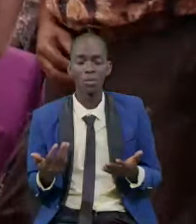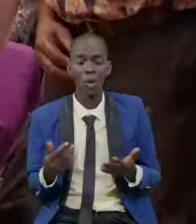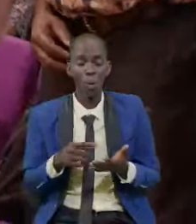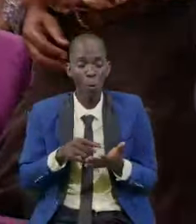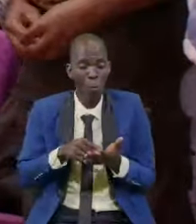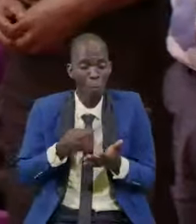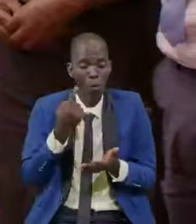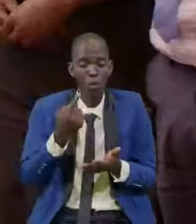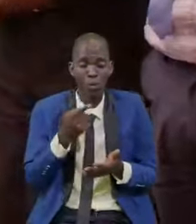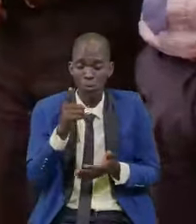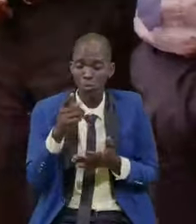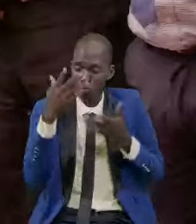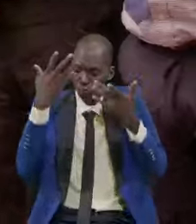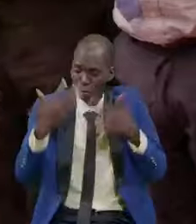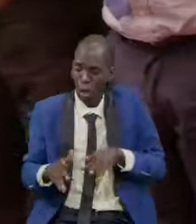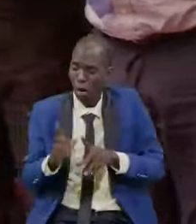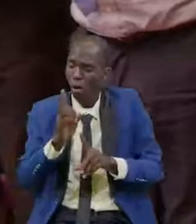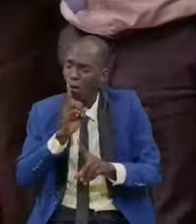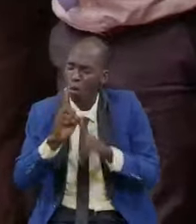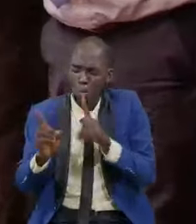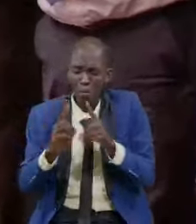the words are spoken,